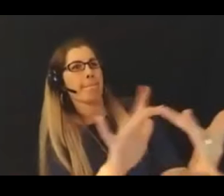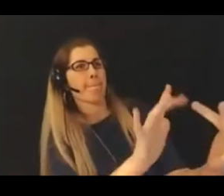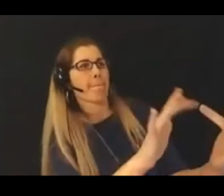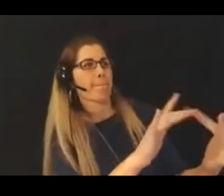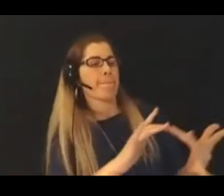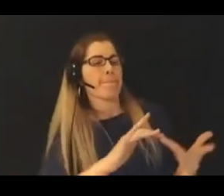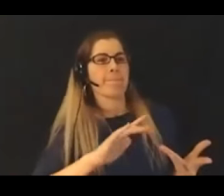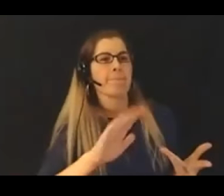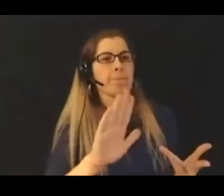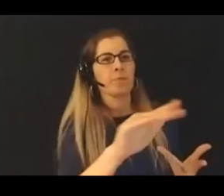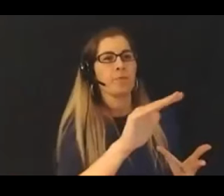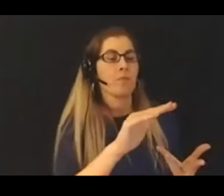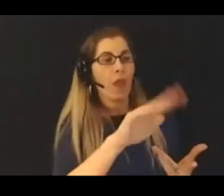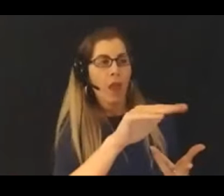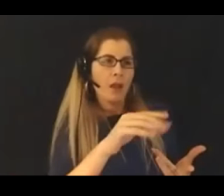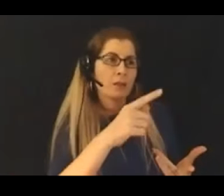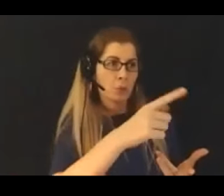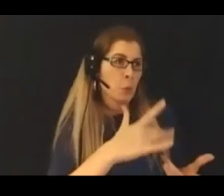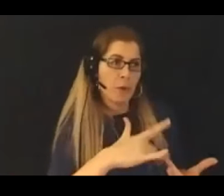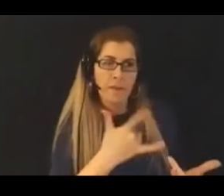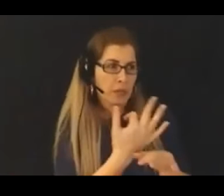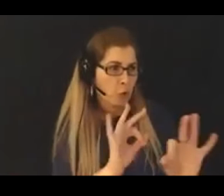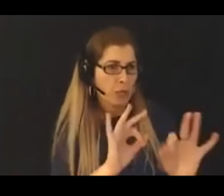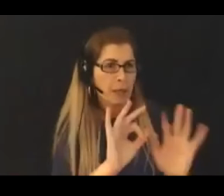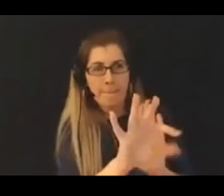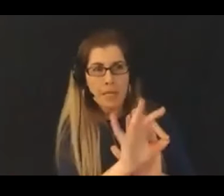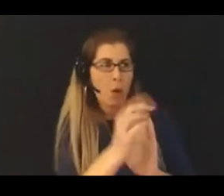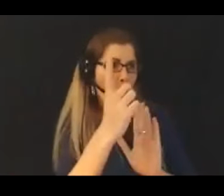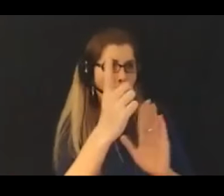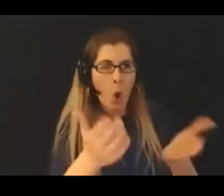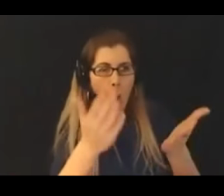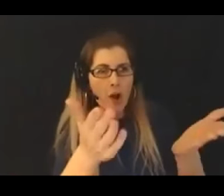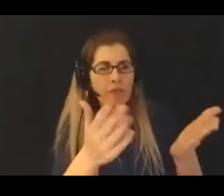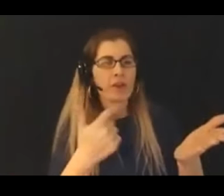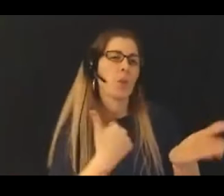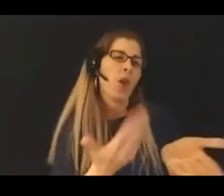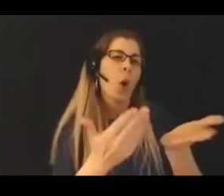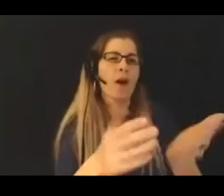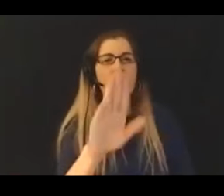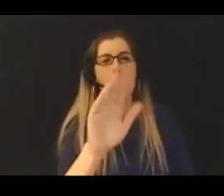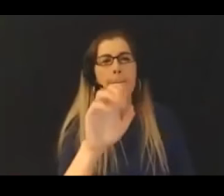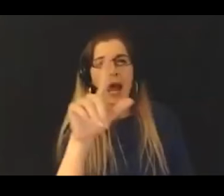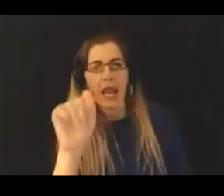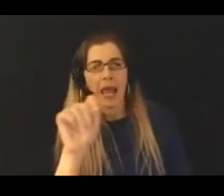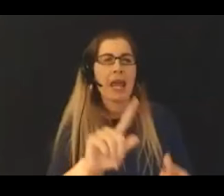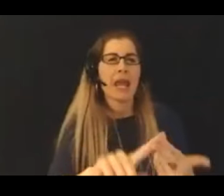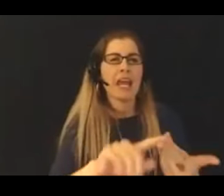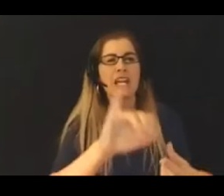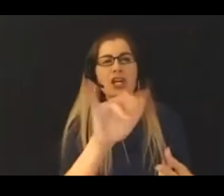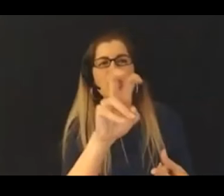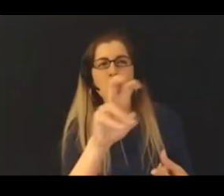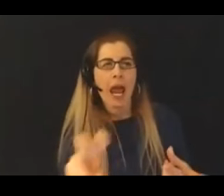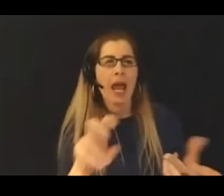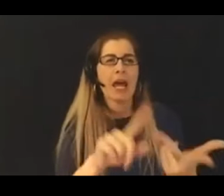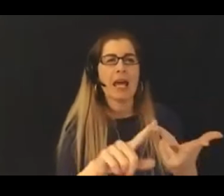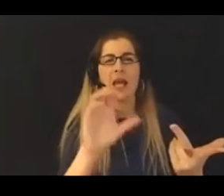know, feel free to choose one of our offerings. We're offering ballet, jazz, and contemporary in the